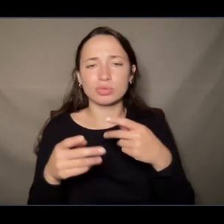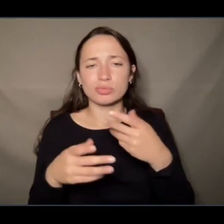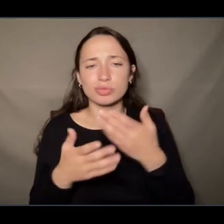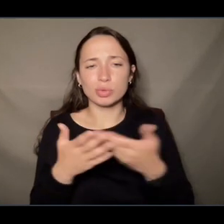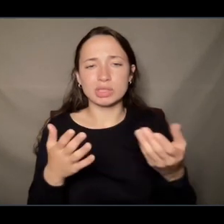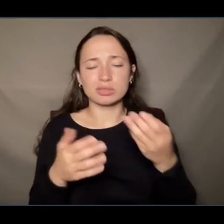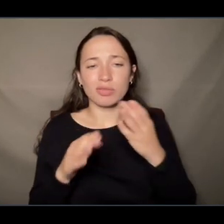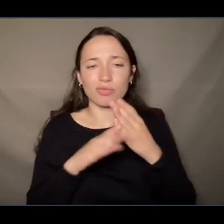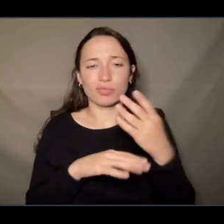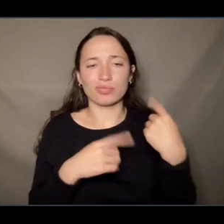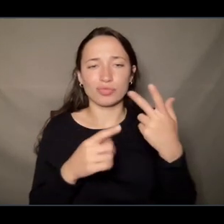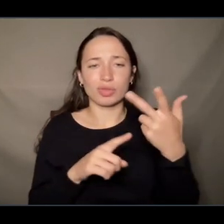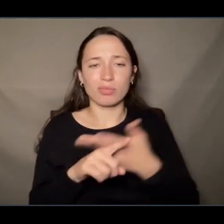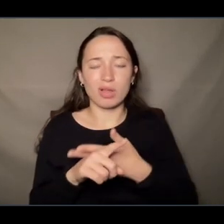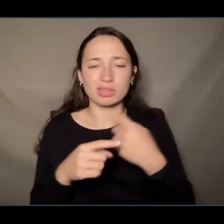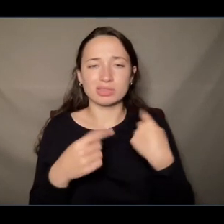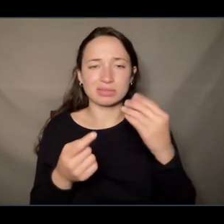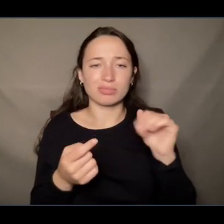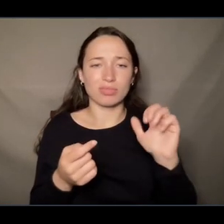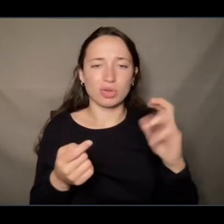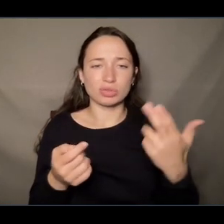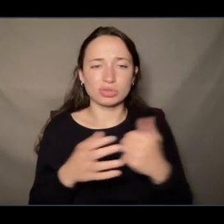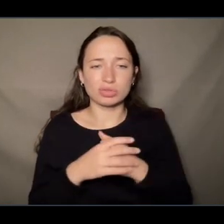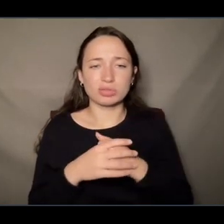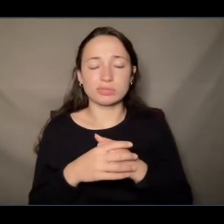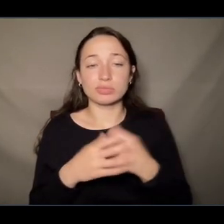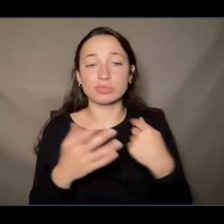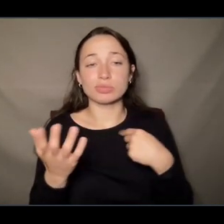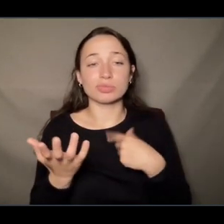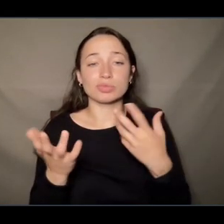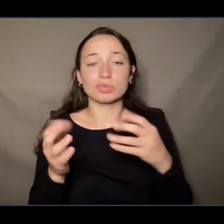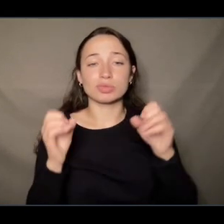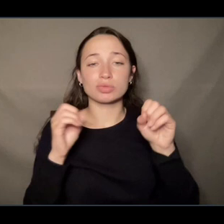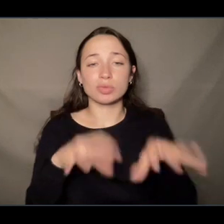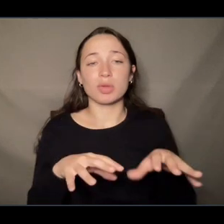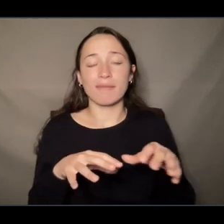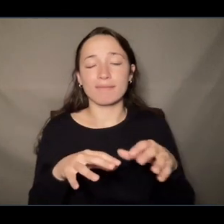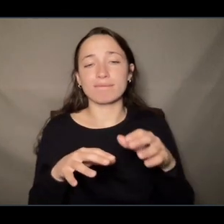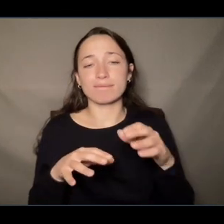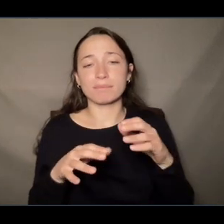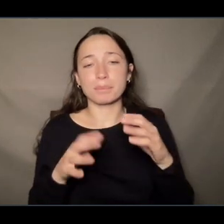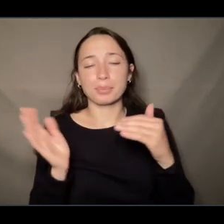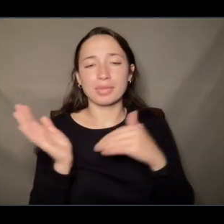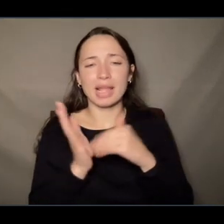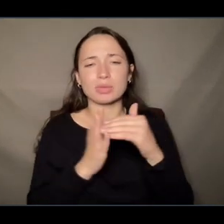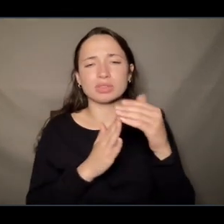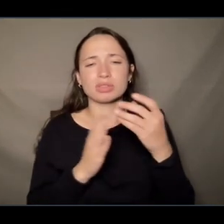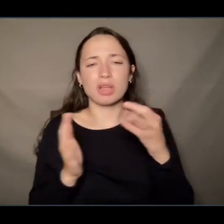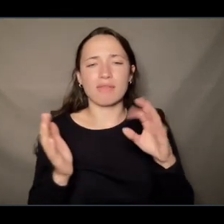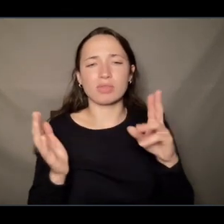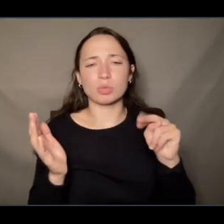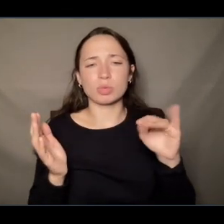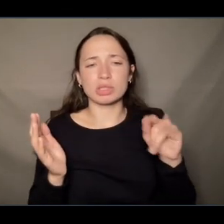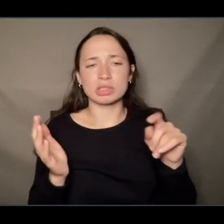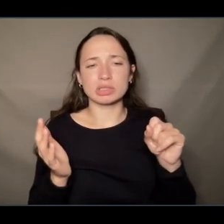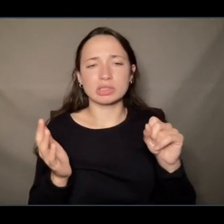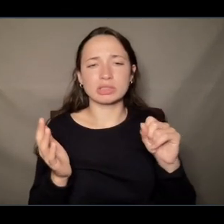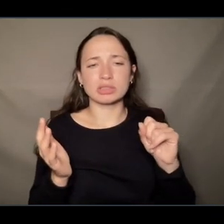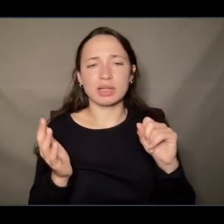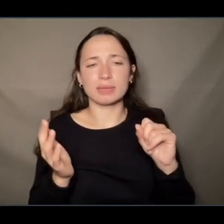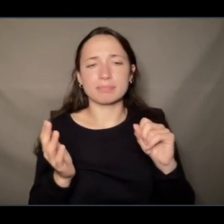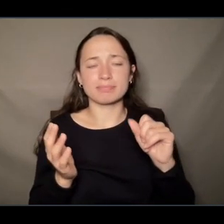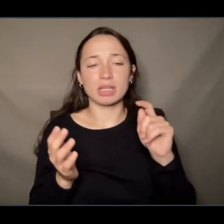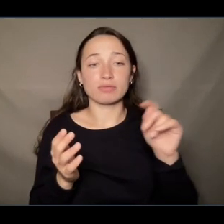units over the last 3 months since March. And so we drop off, thousands of units